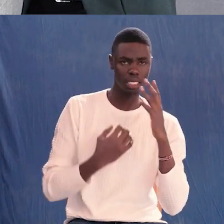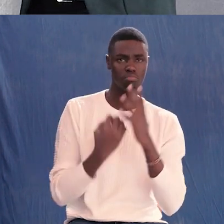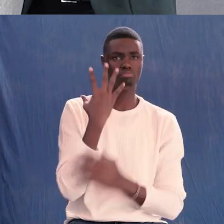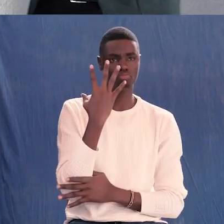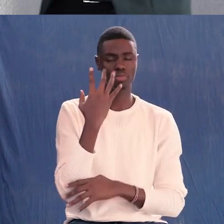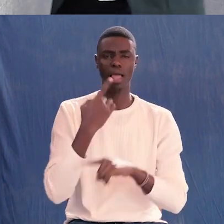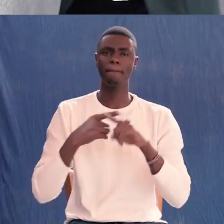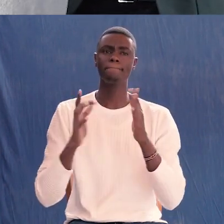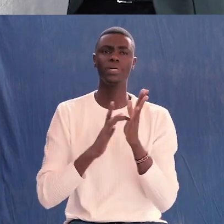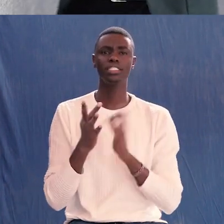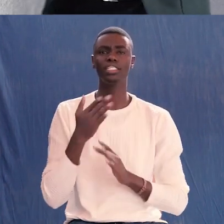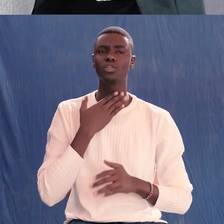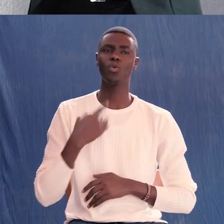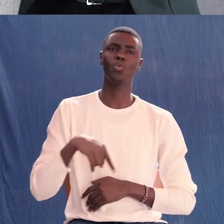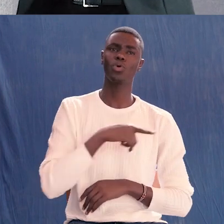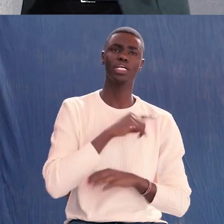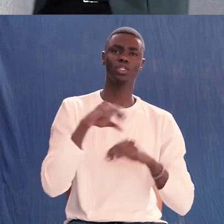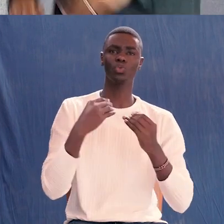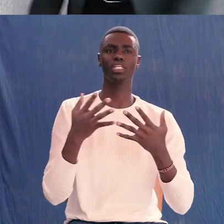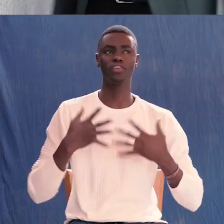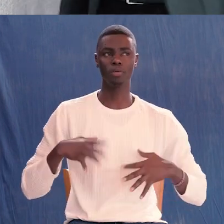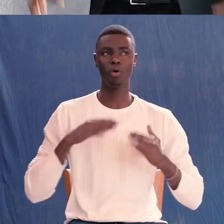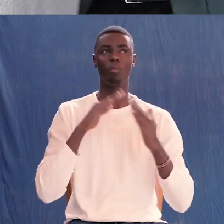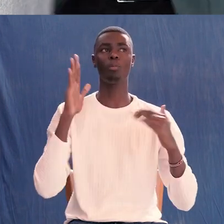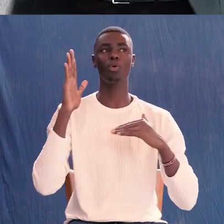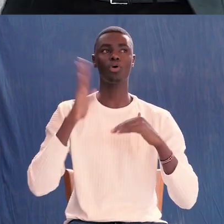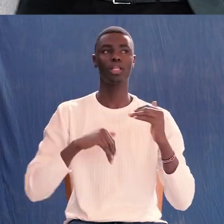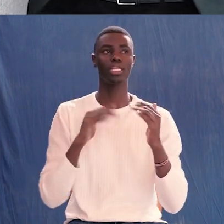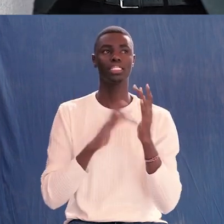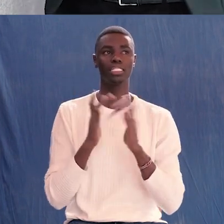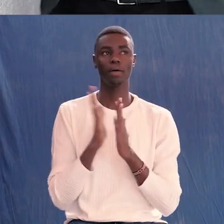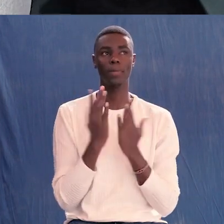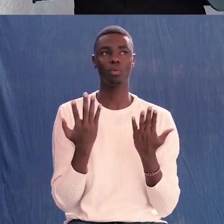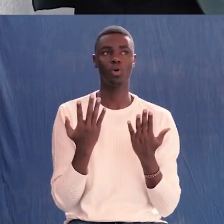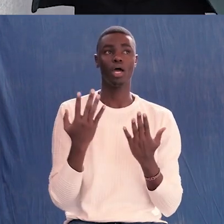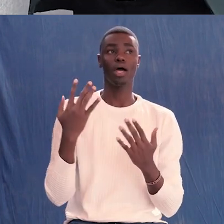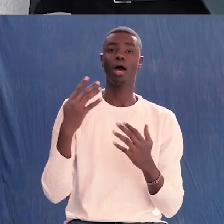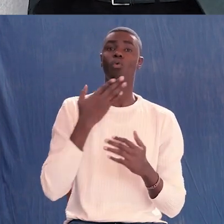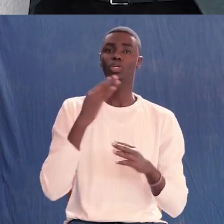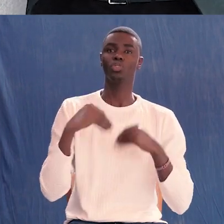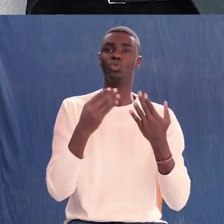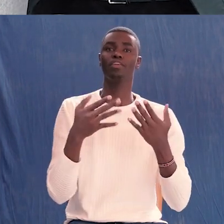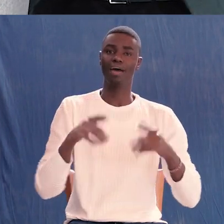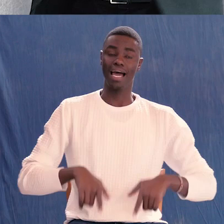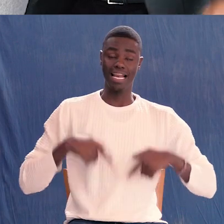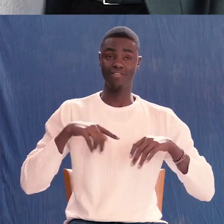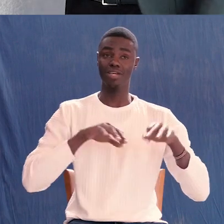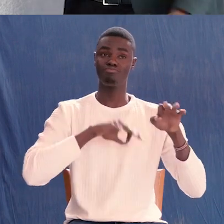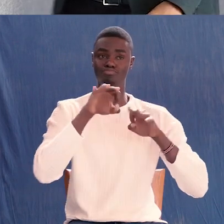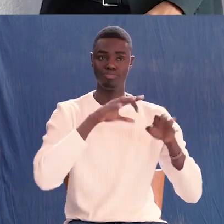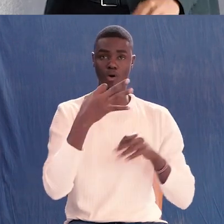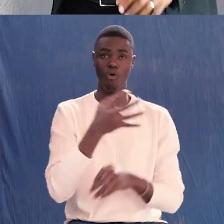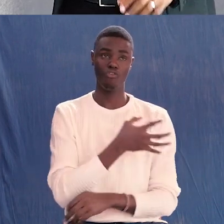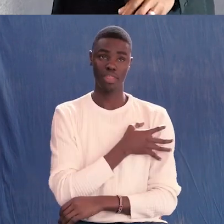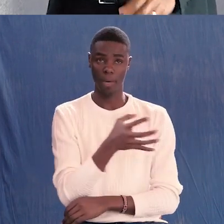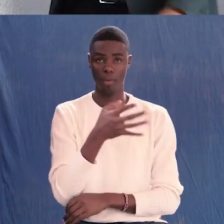But Jesus wants us to to give people more than just Bibles. He wants us to give them a living illustration of the power